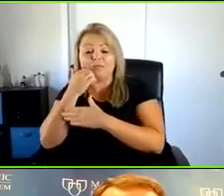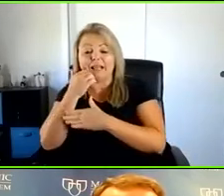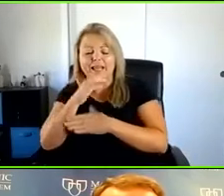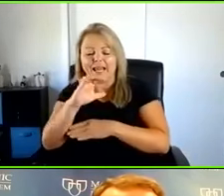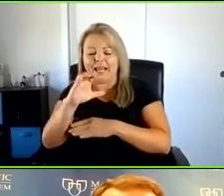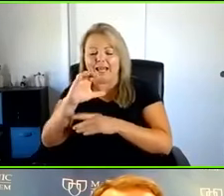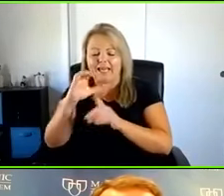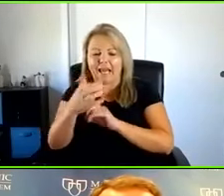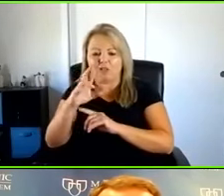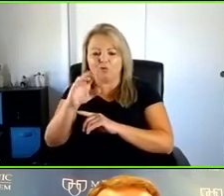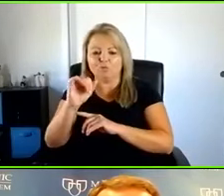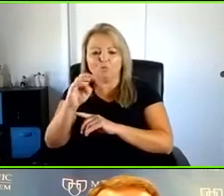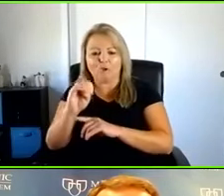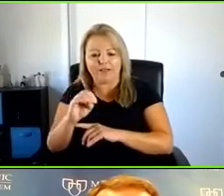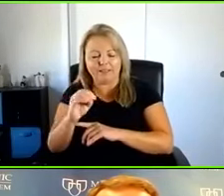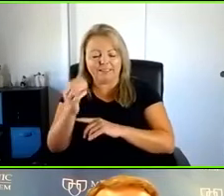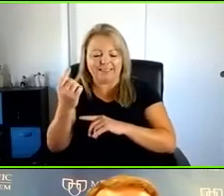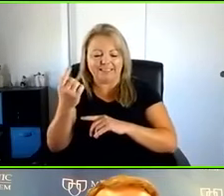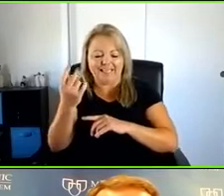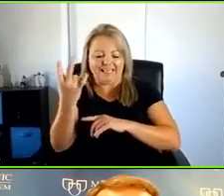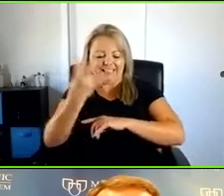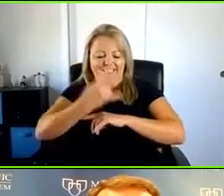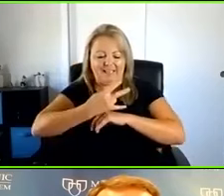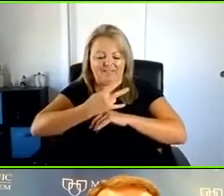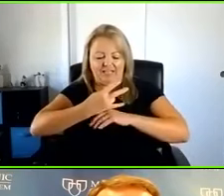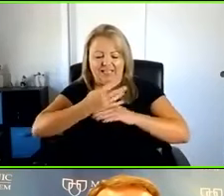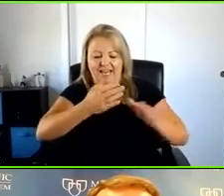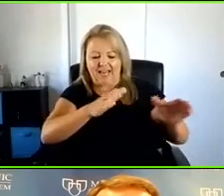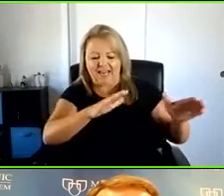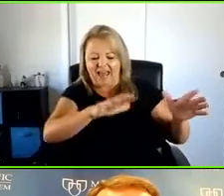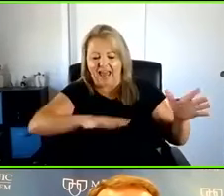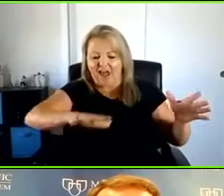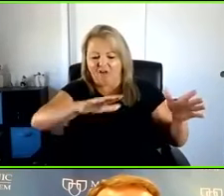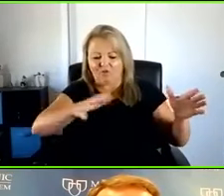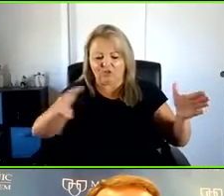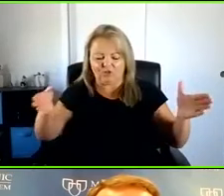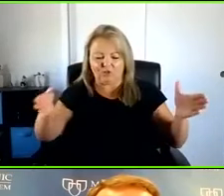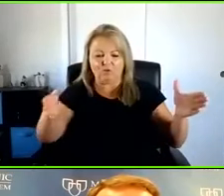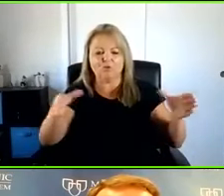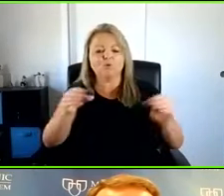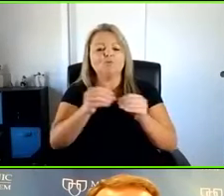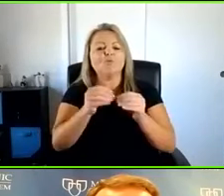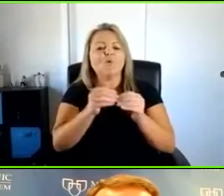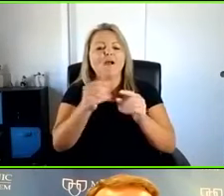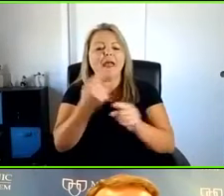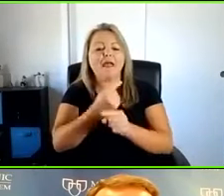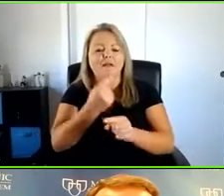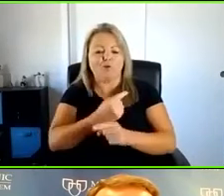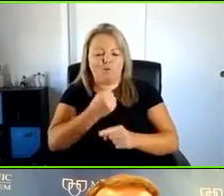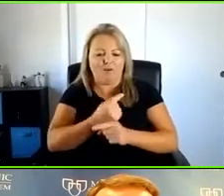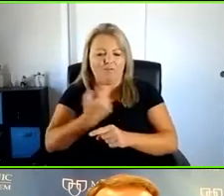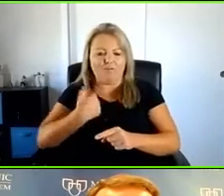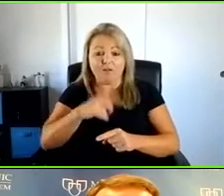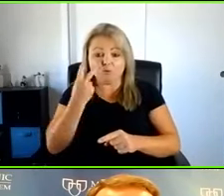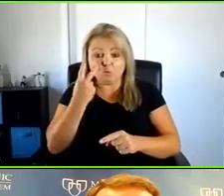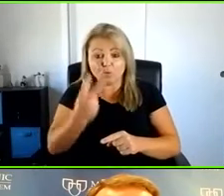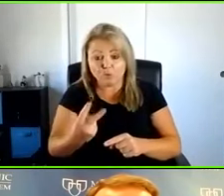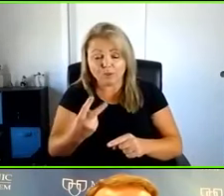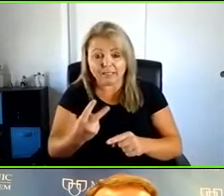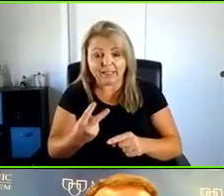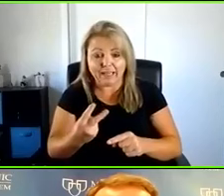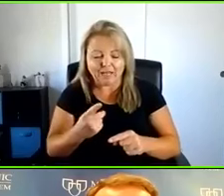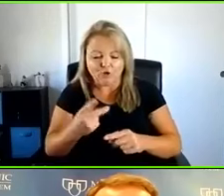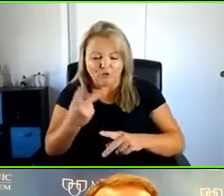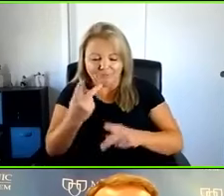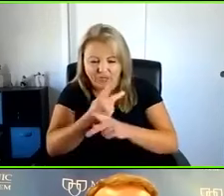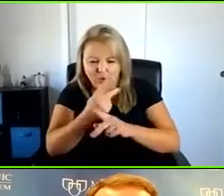rolling average, which helps it be a more accurate data point for us to really look at and use to gauge, again,